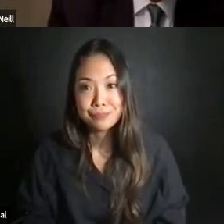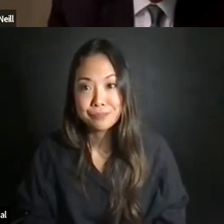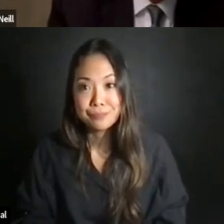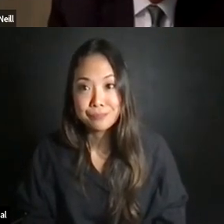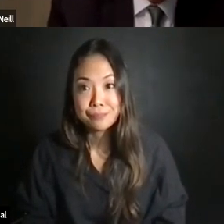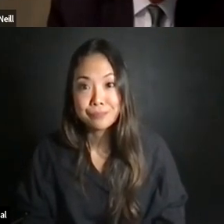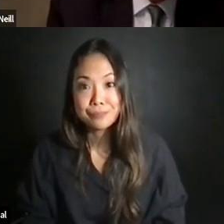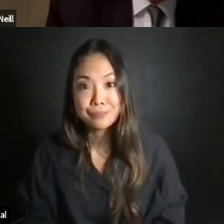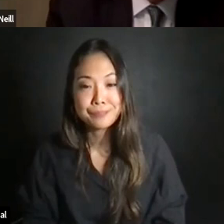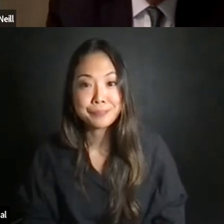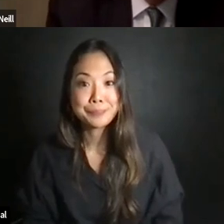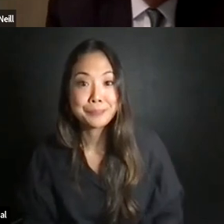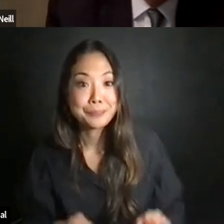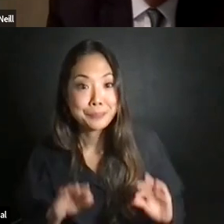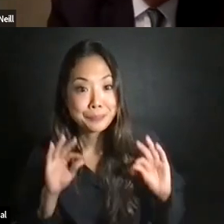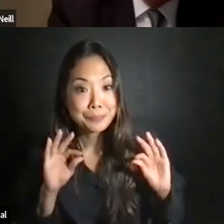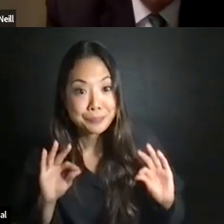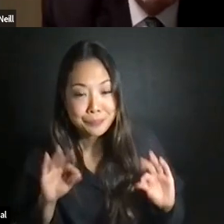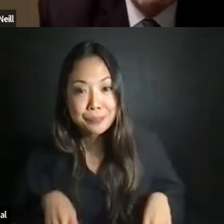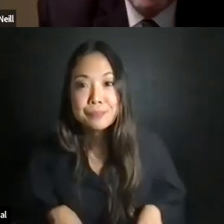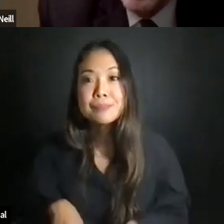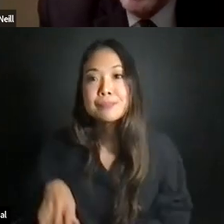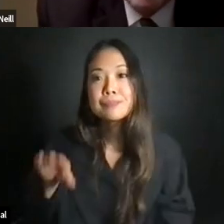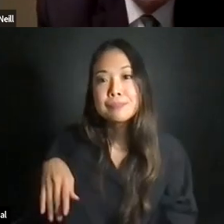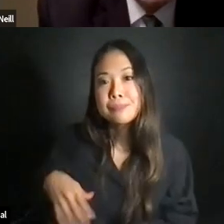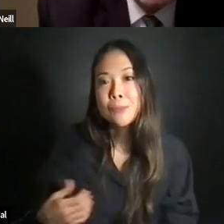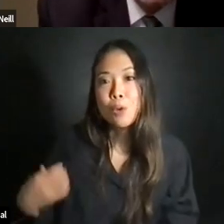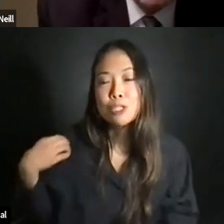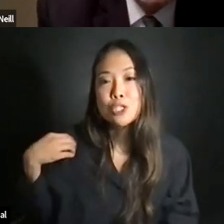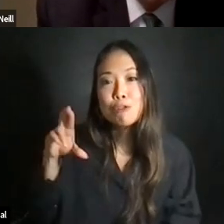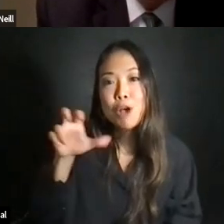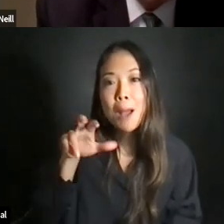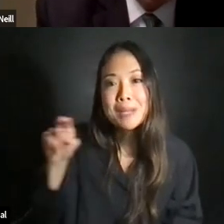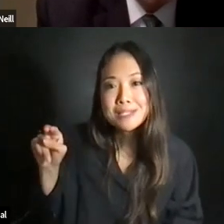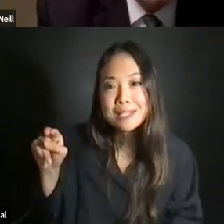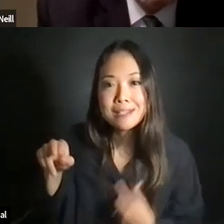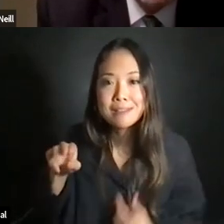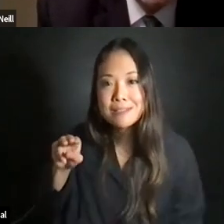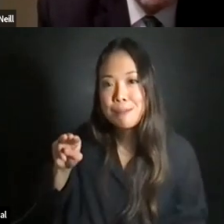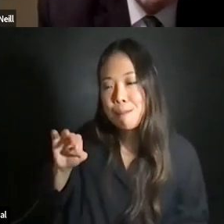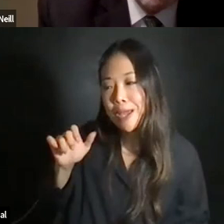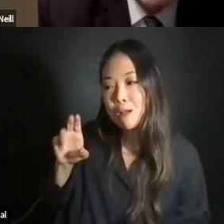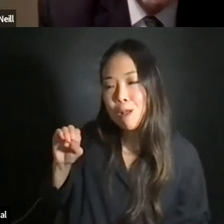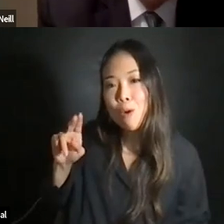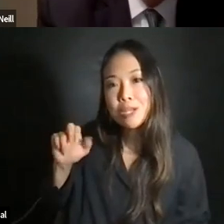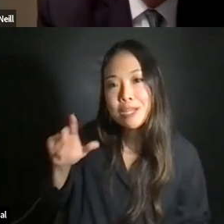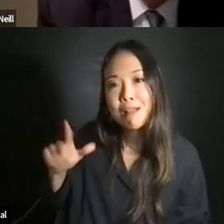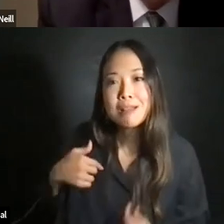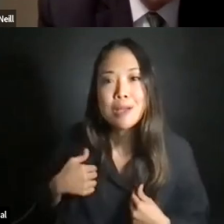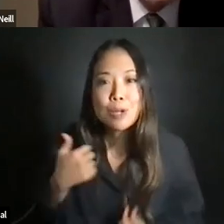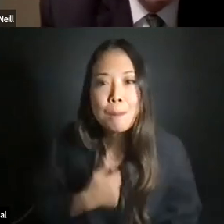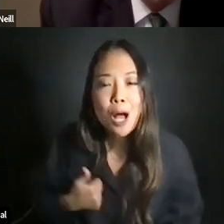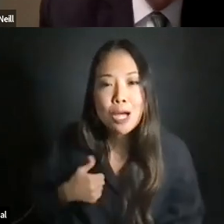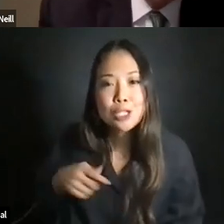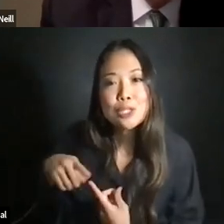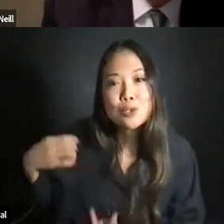okay and uh chair robinson may i just uh very quickly apologize uh to chief harris for having his name wrong uh incorrect